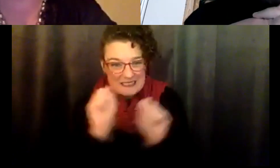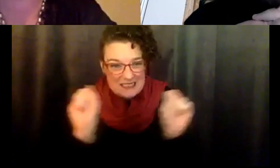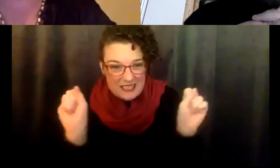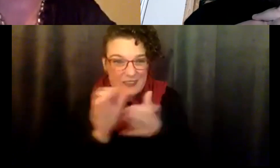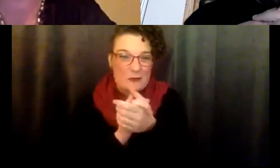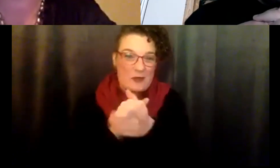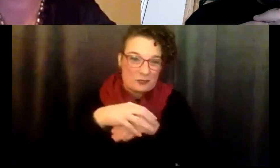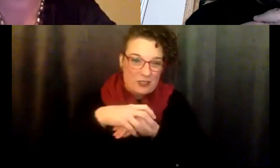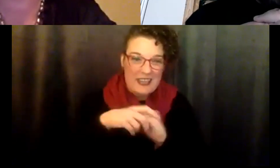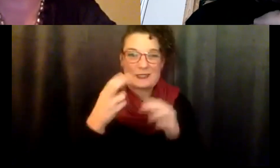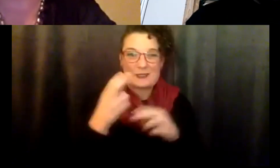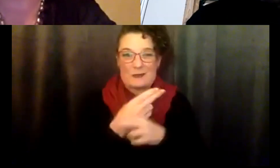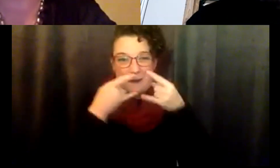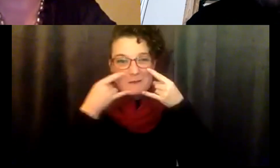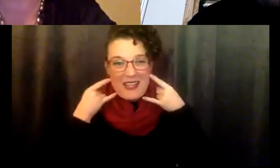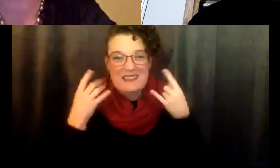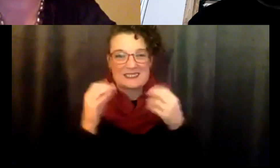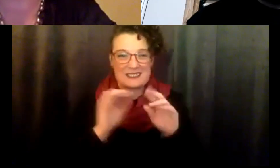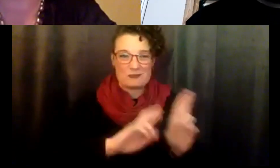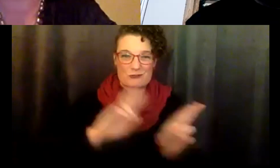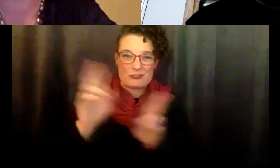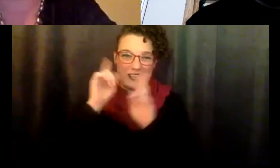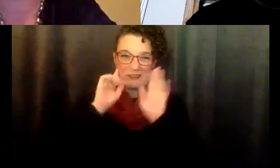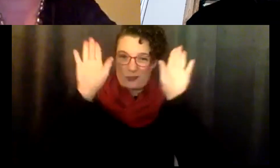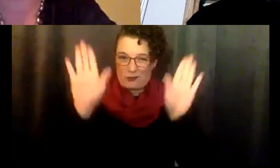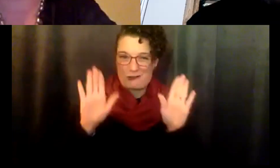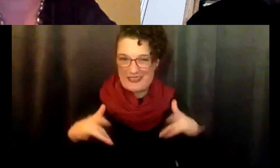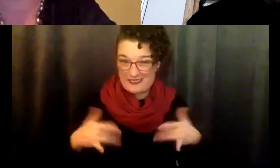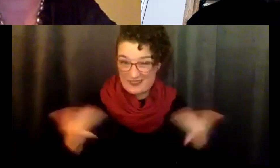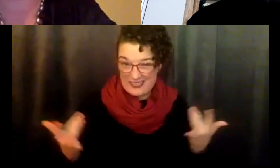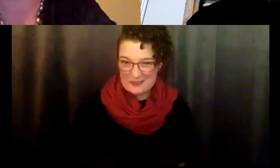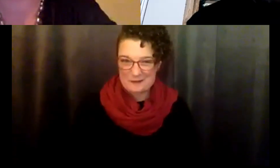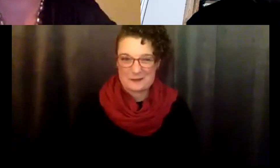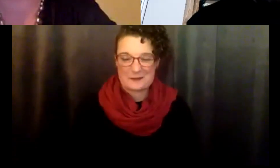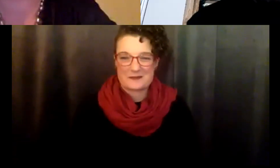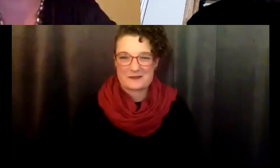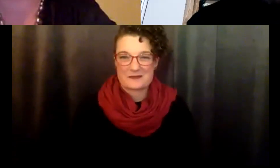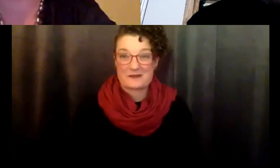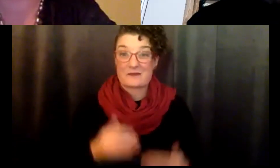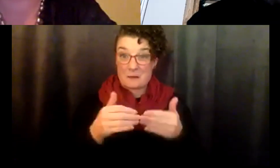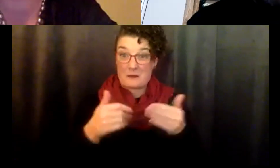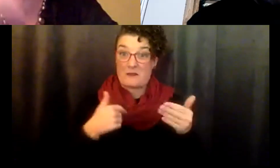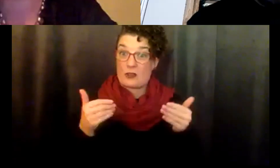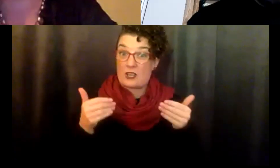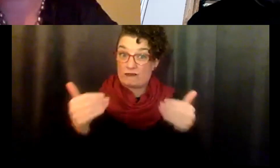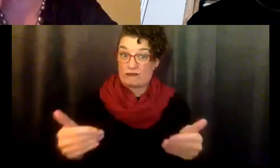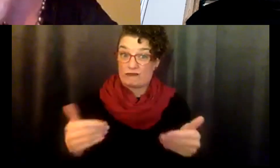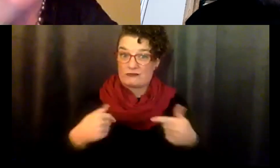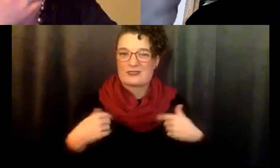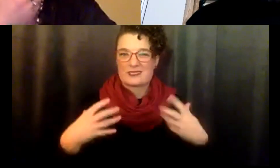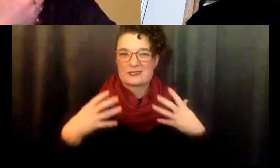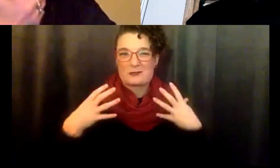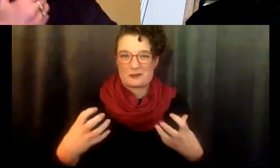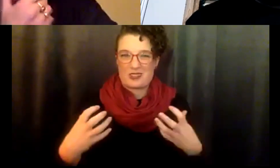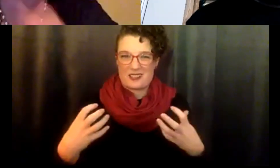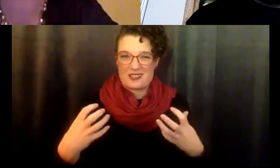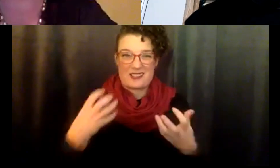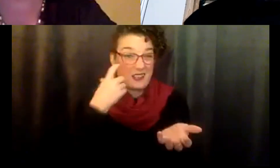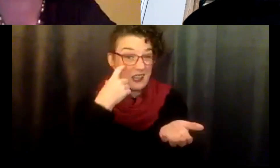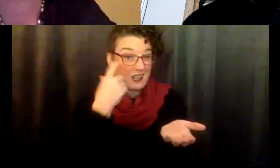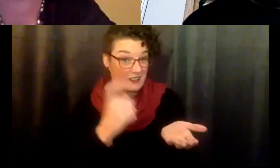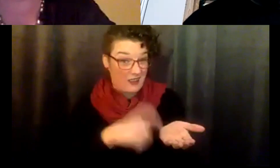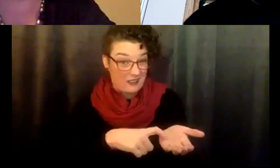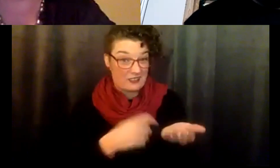masks, and ready for a great event. Now, before I go on, I want to acknowledge